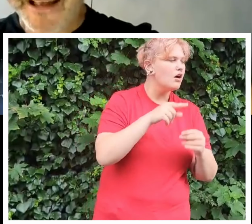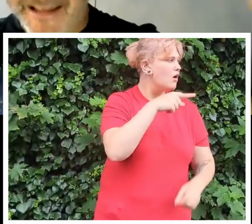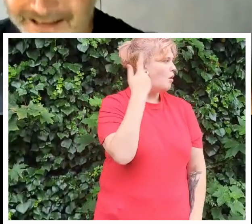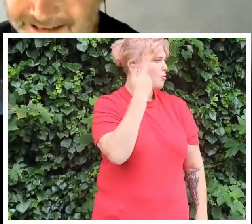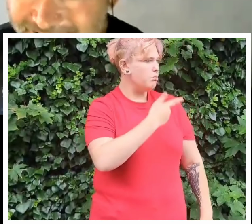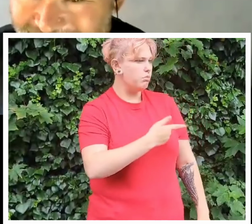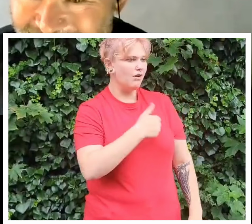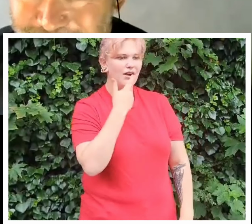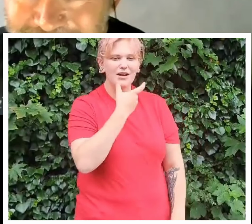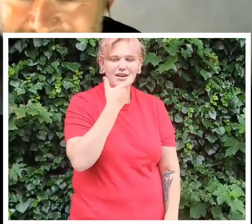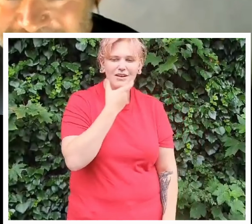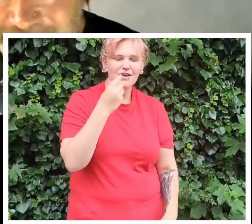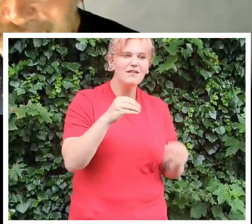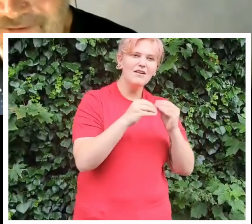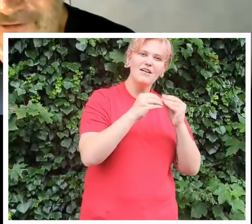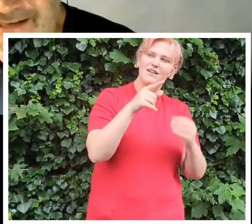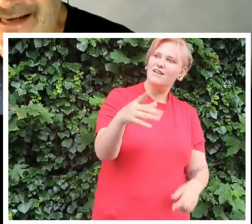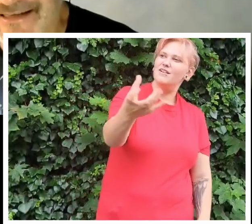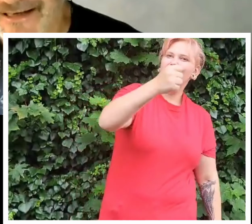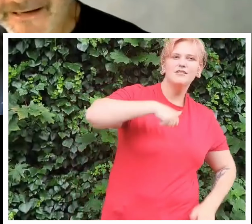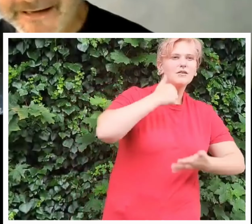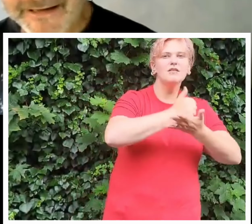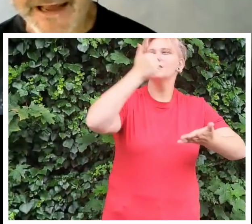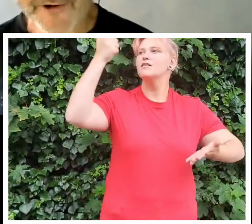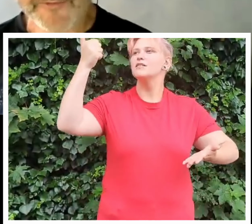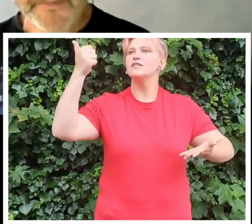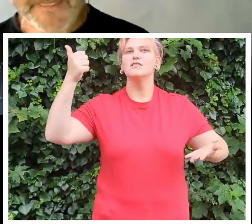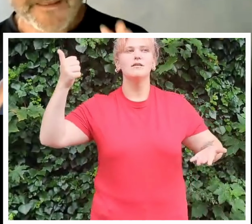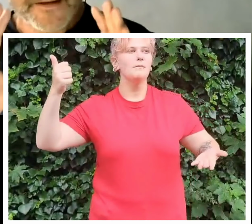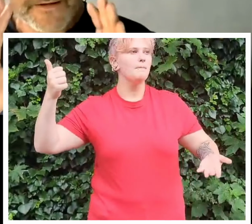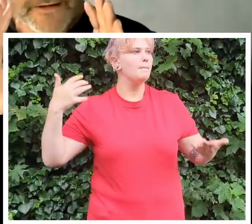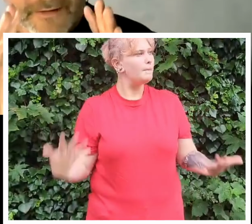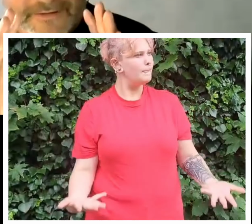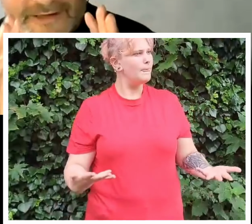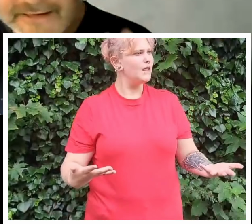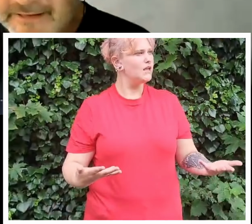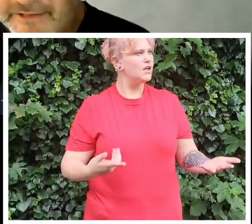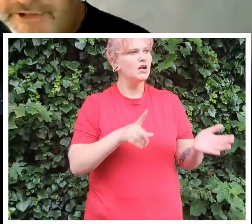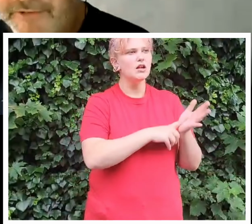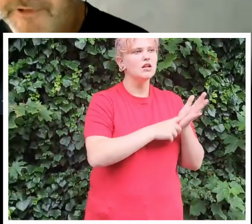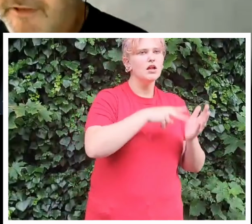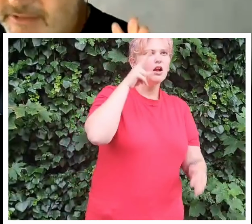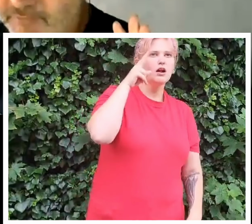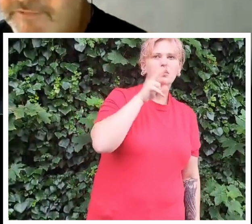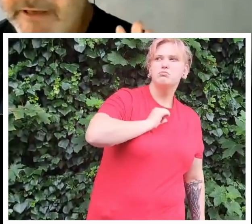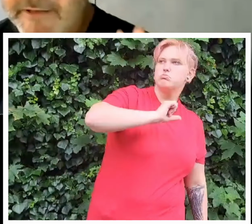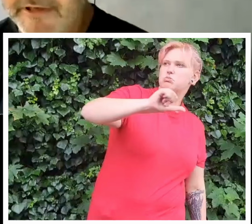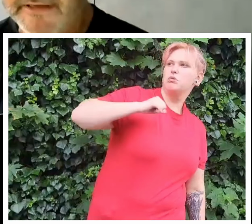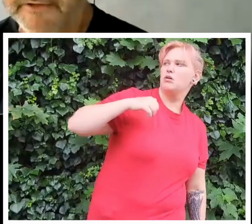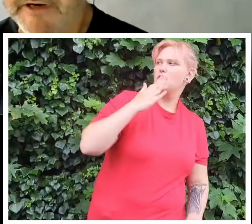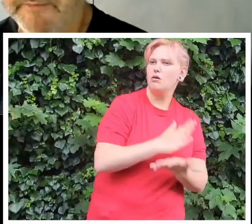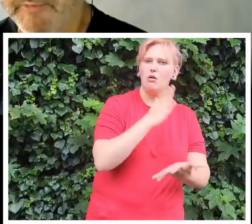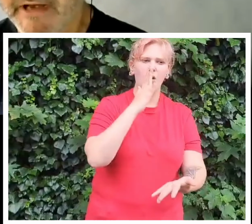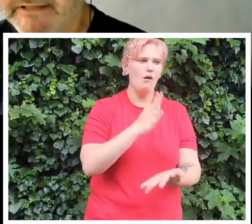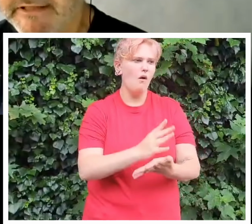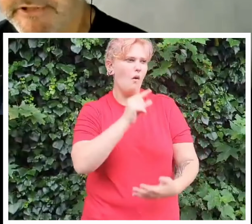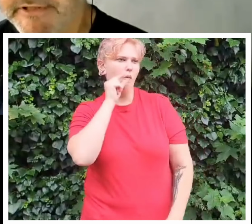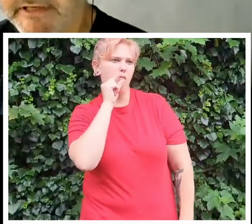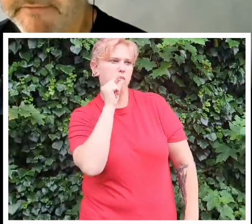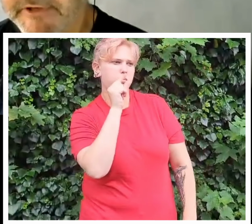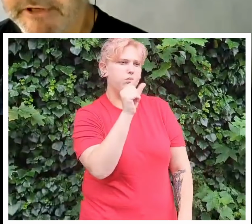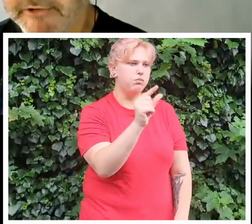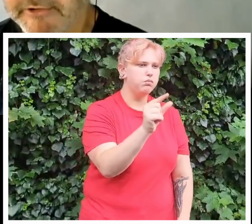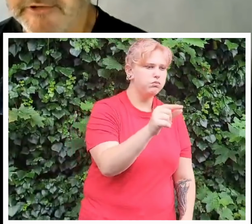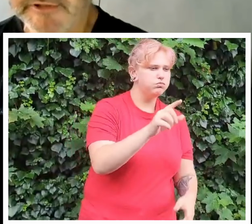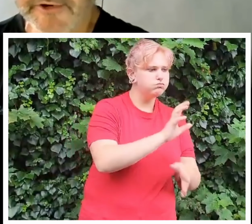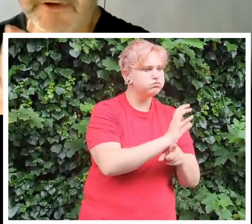go. Buckingham. Got it. Fantastic. Now, Laine is going to share with us a really incredible message as